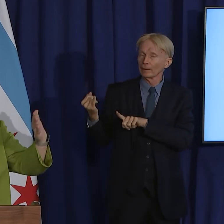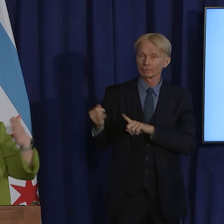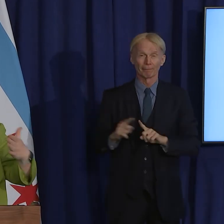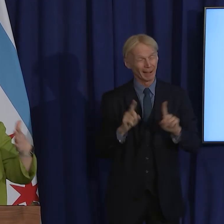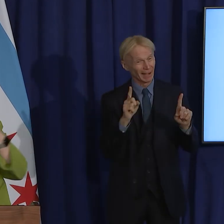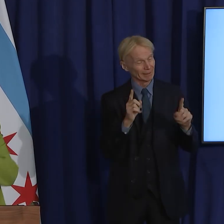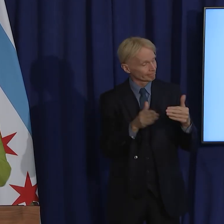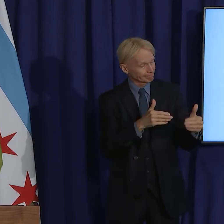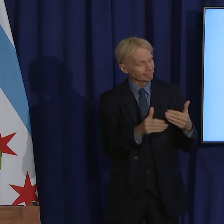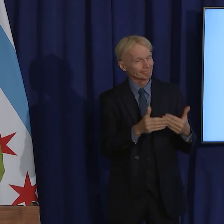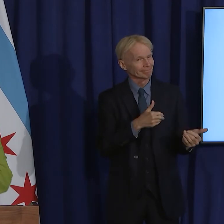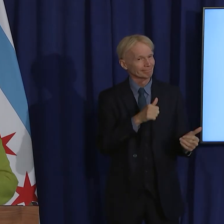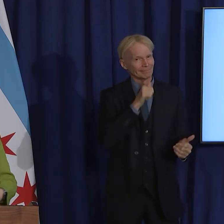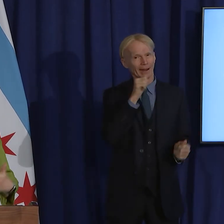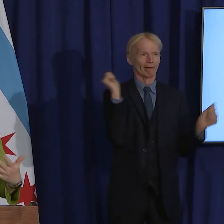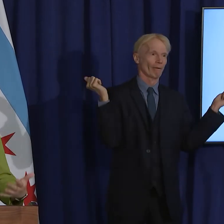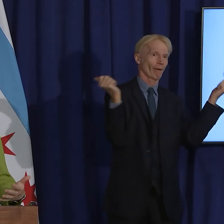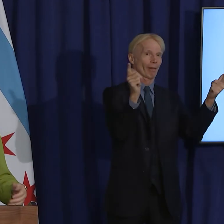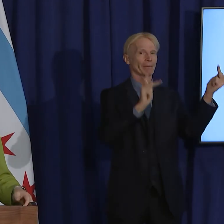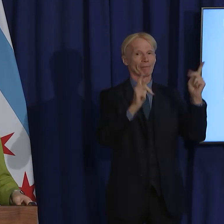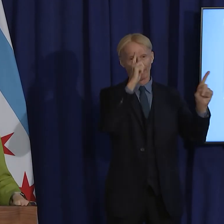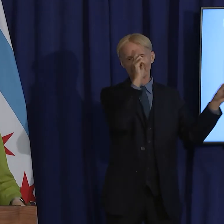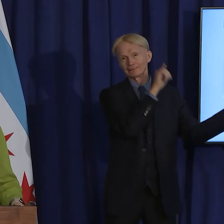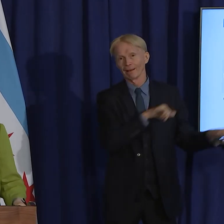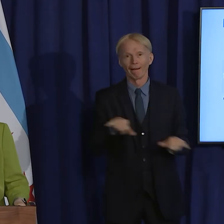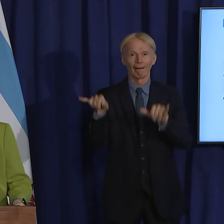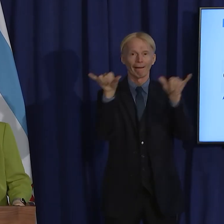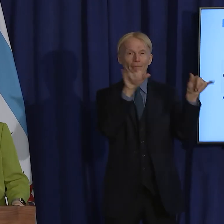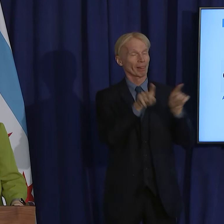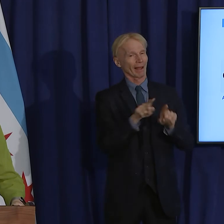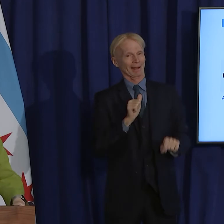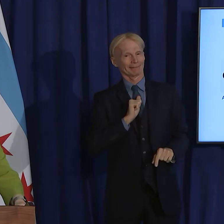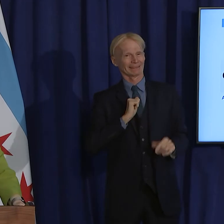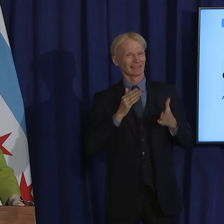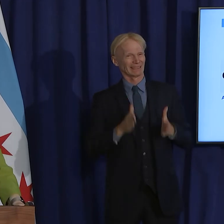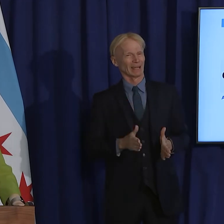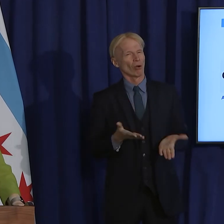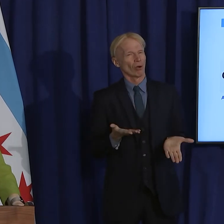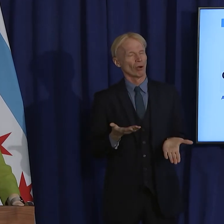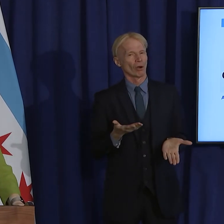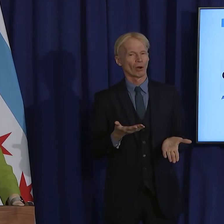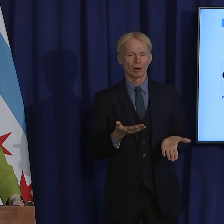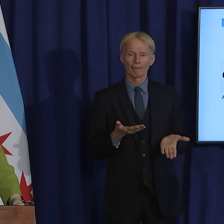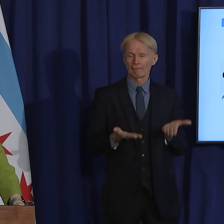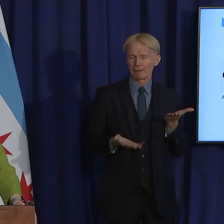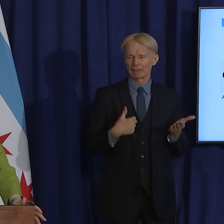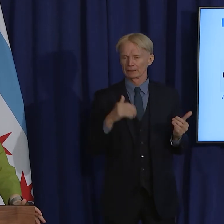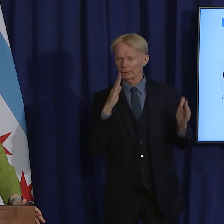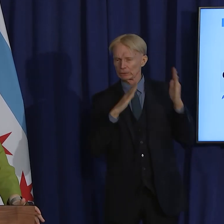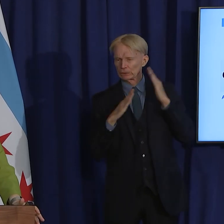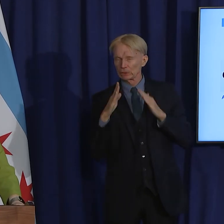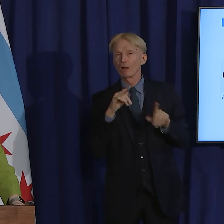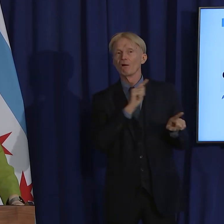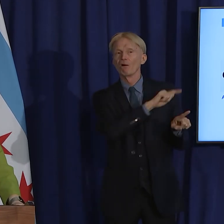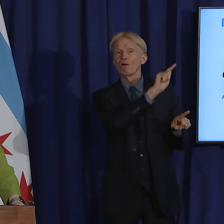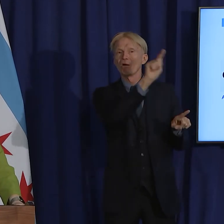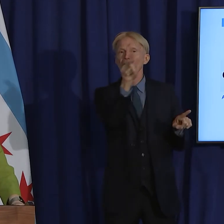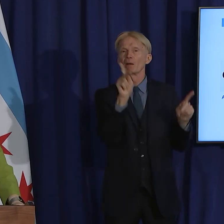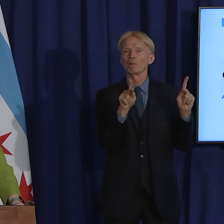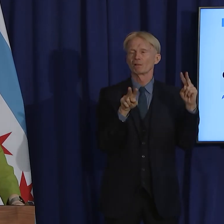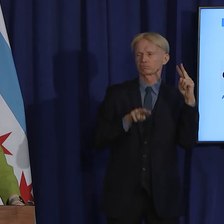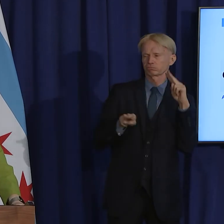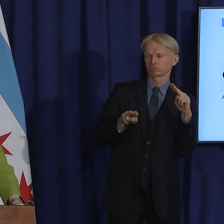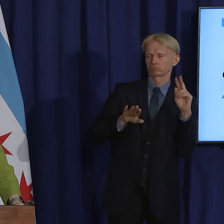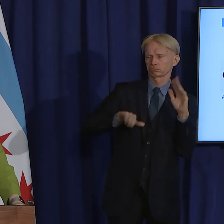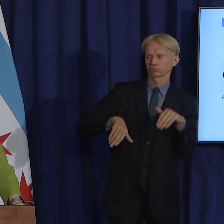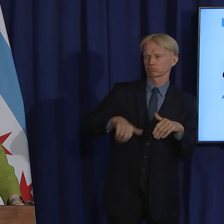thinks in terms of the different kinds of vaccine in the same way that I do. And I worry that people may have decreased confidence and